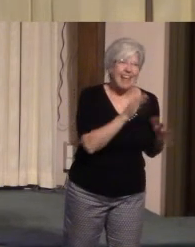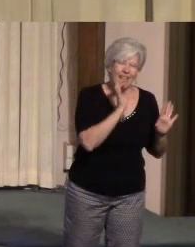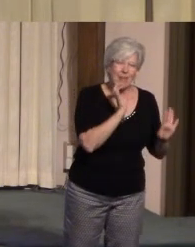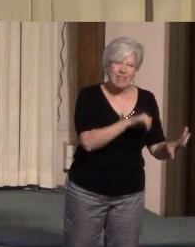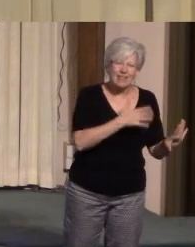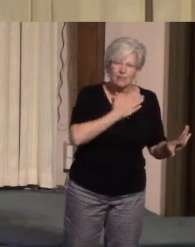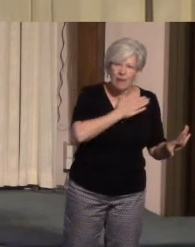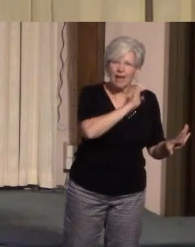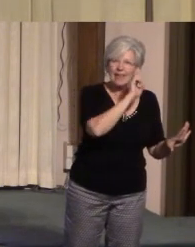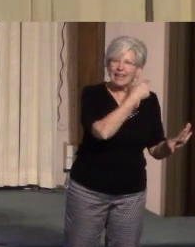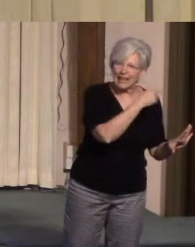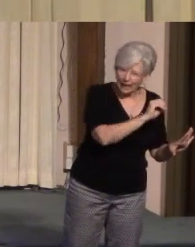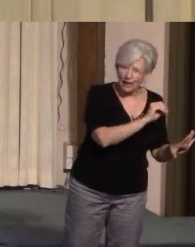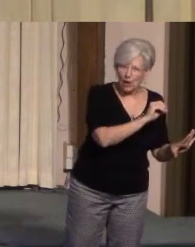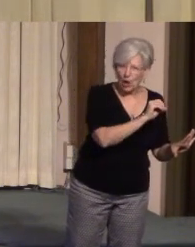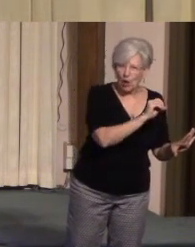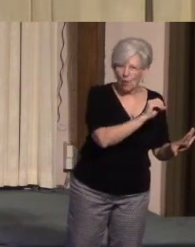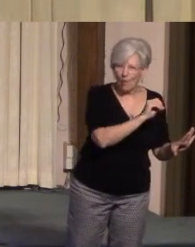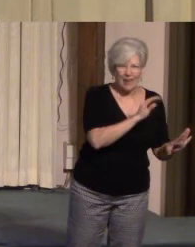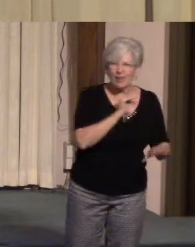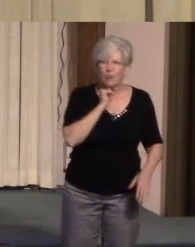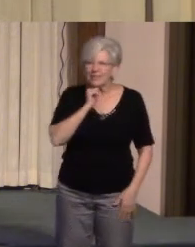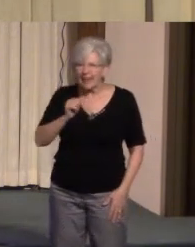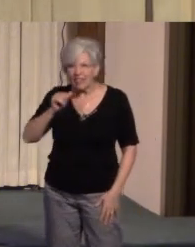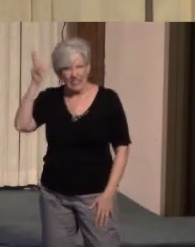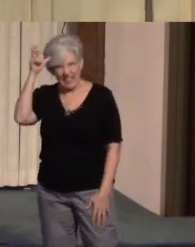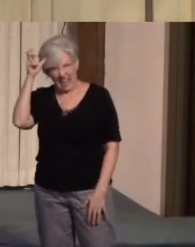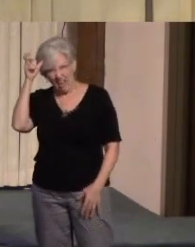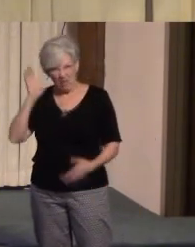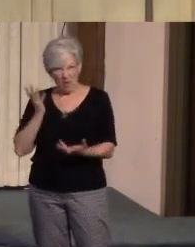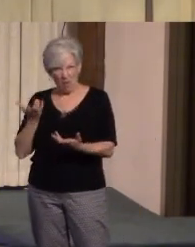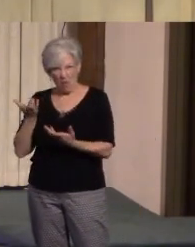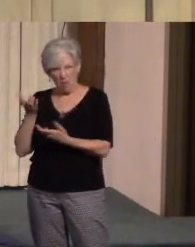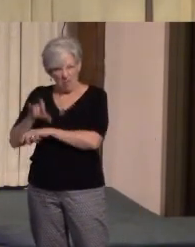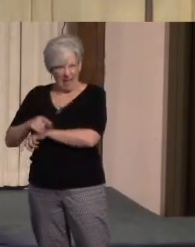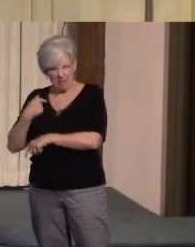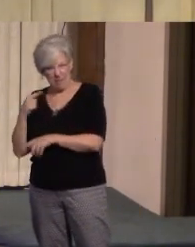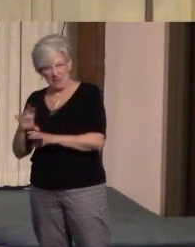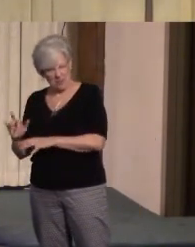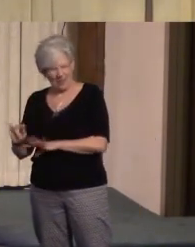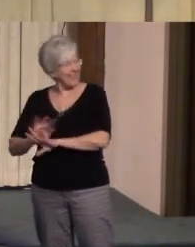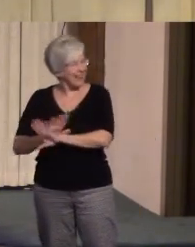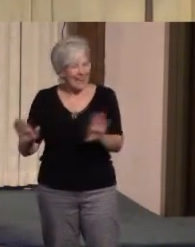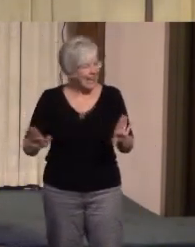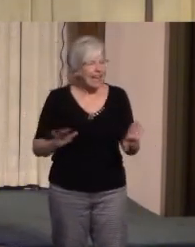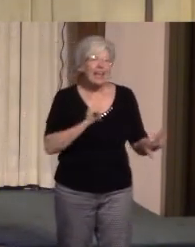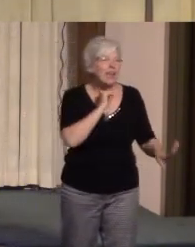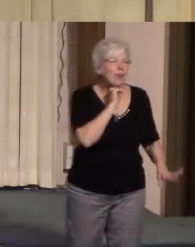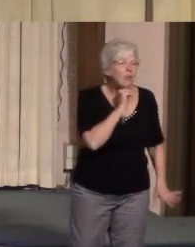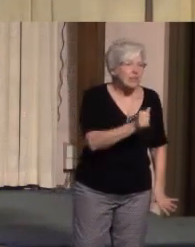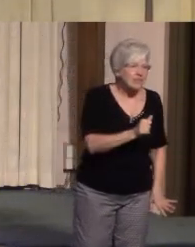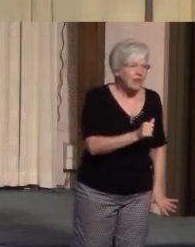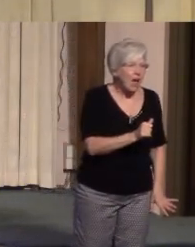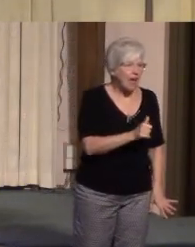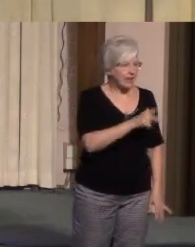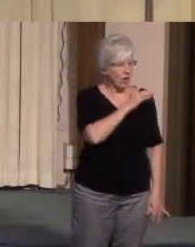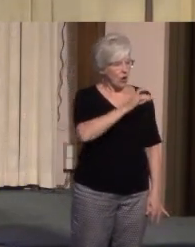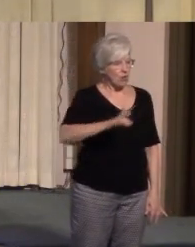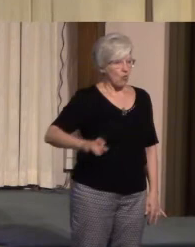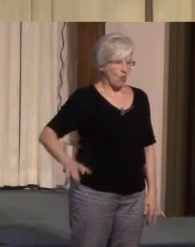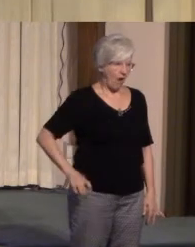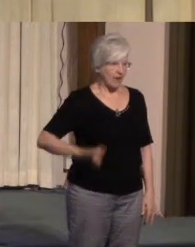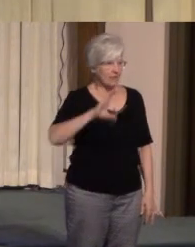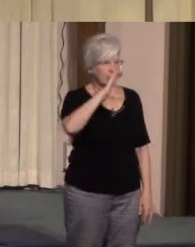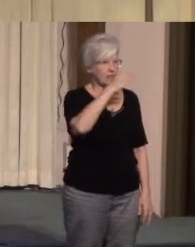I could say that, but the truth is, it was my own ego that made me do that. It was not Christ Charles